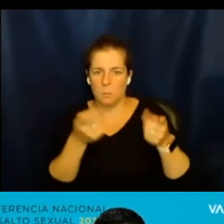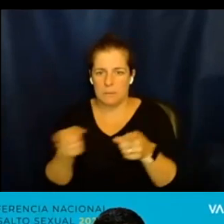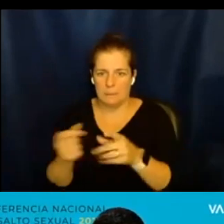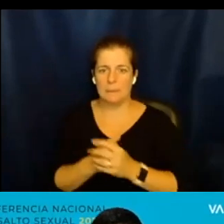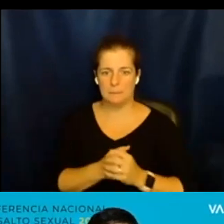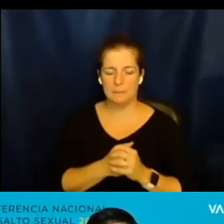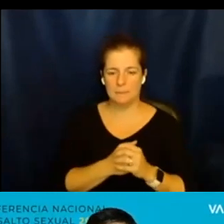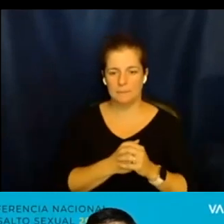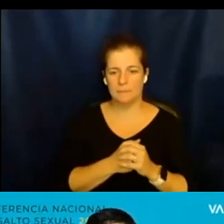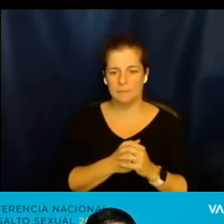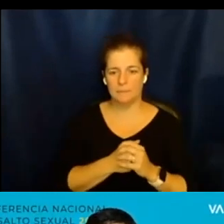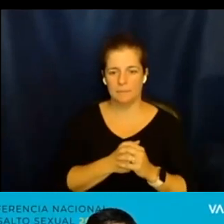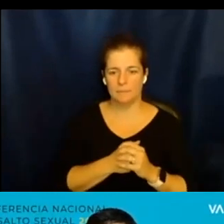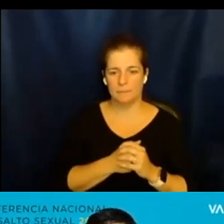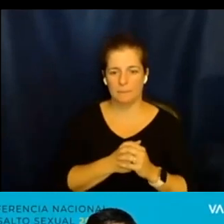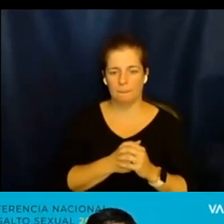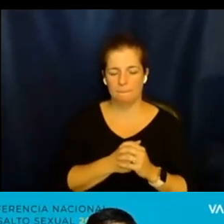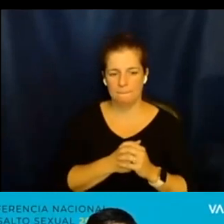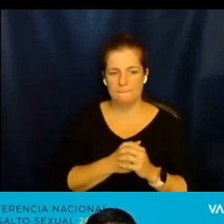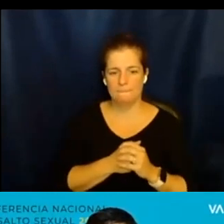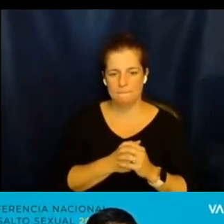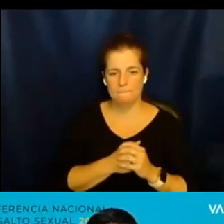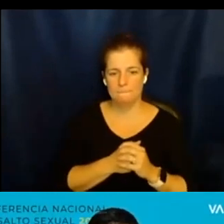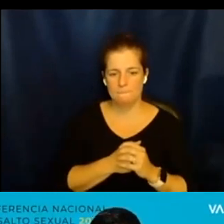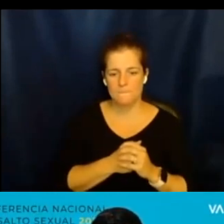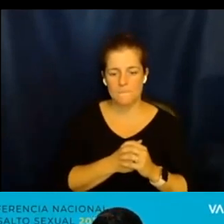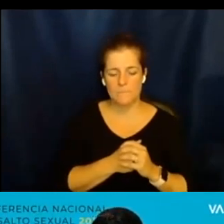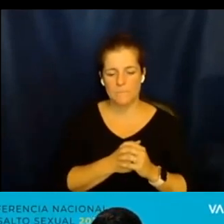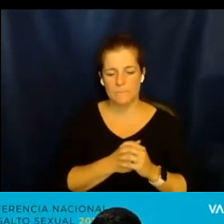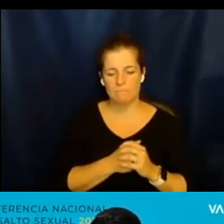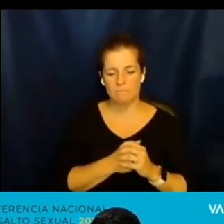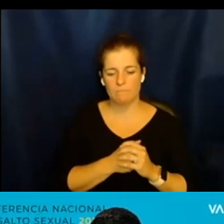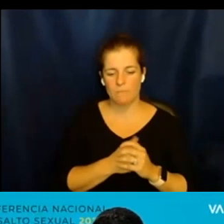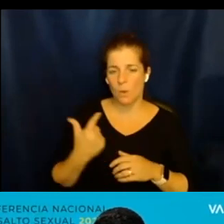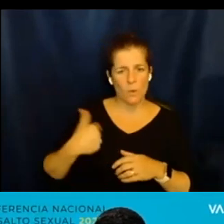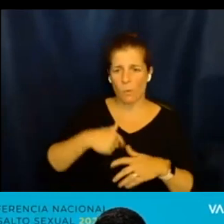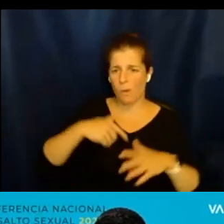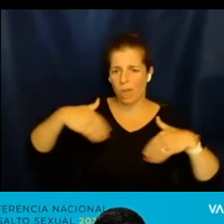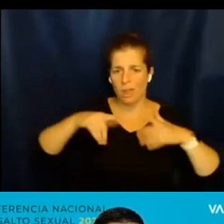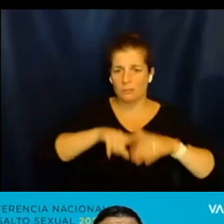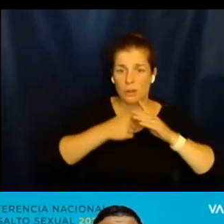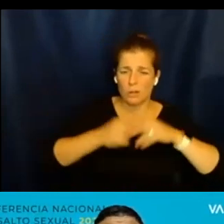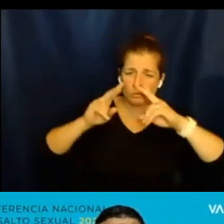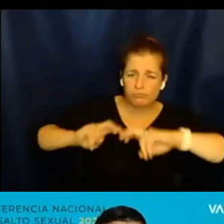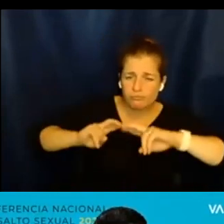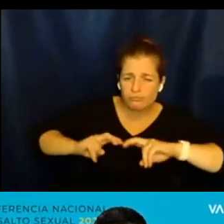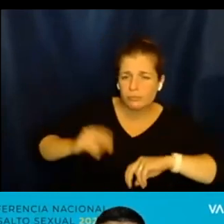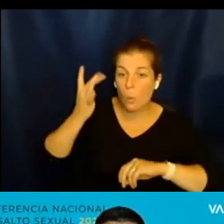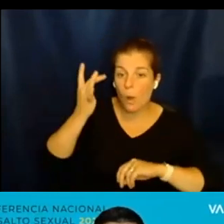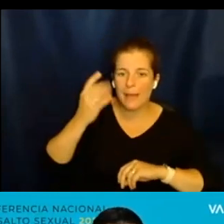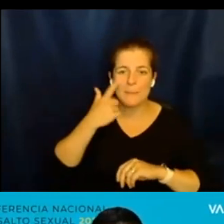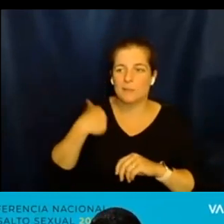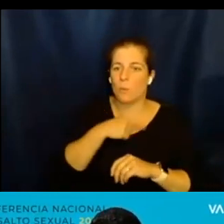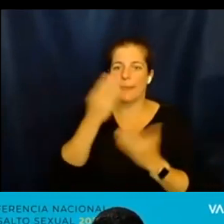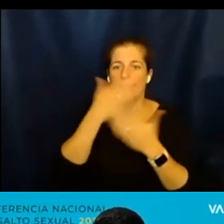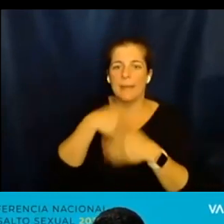And we hadn't been able to do that or hadn't even begun to look at it because we hadn't looked at that need. We were all